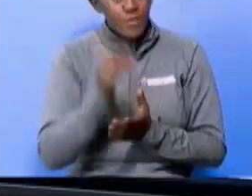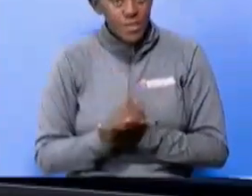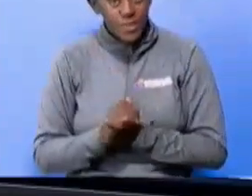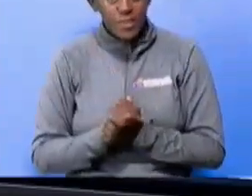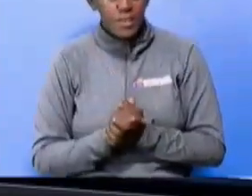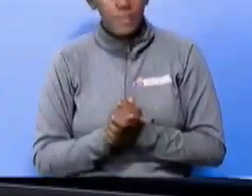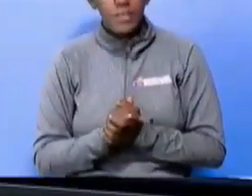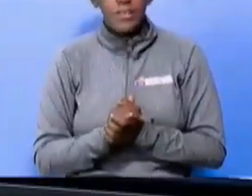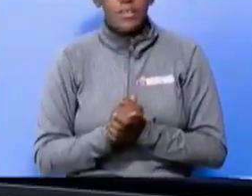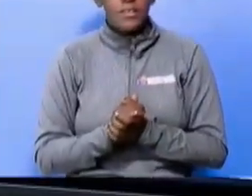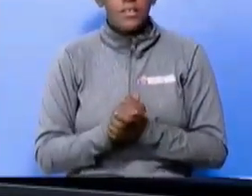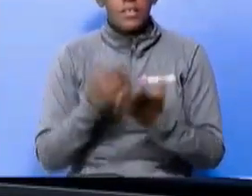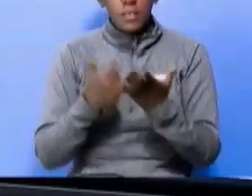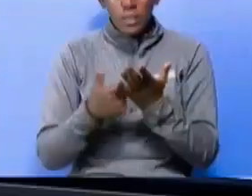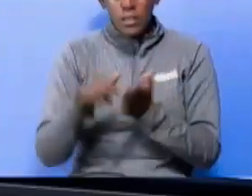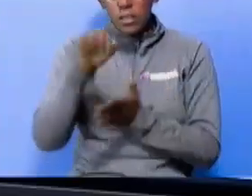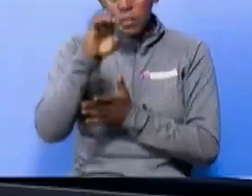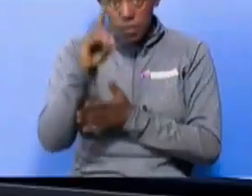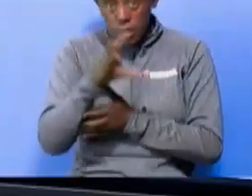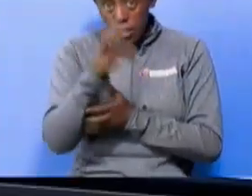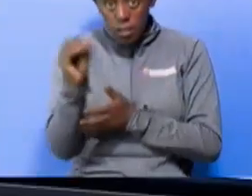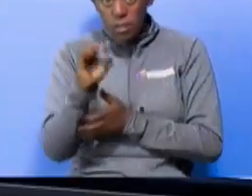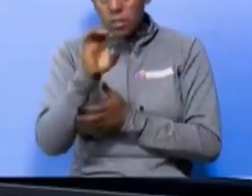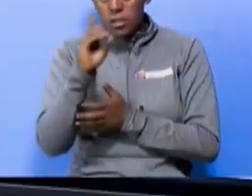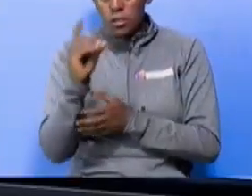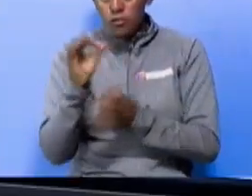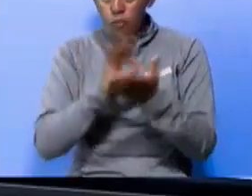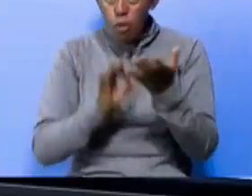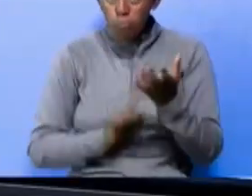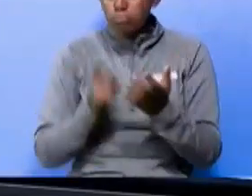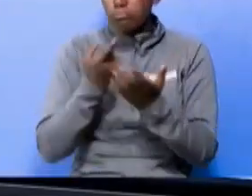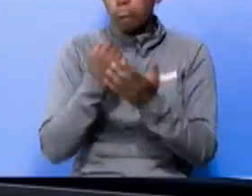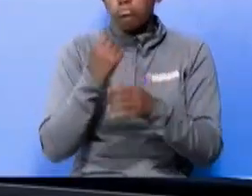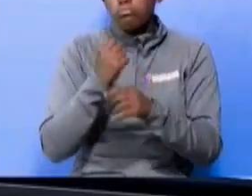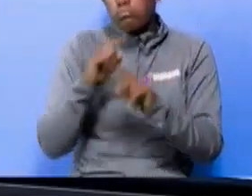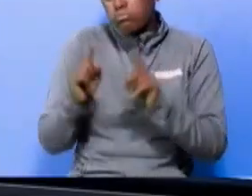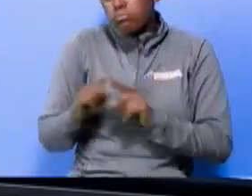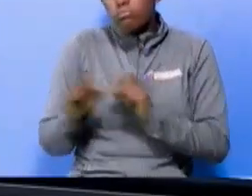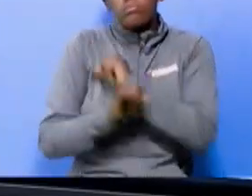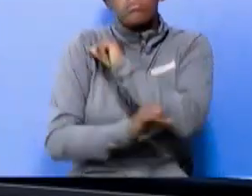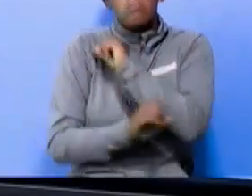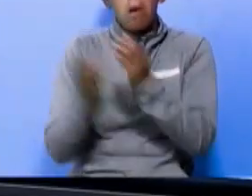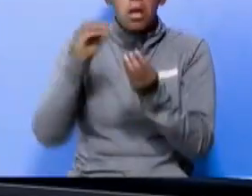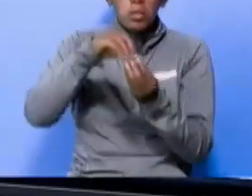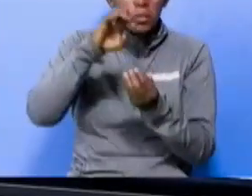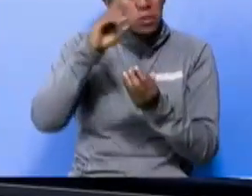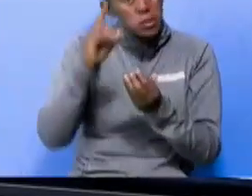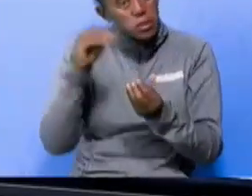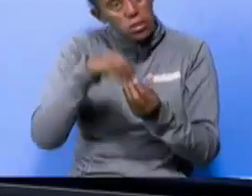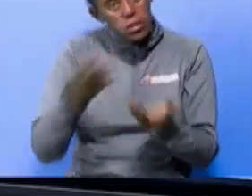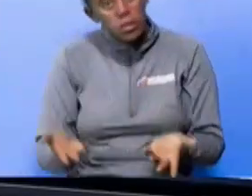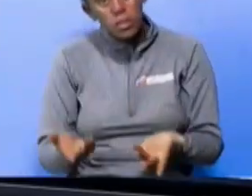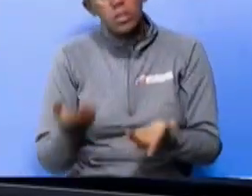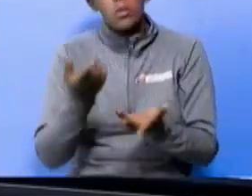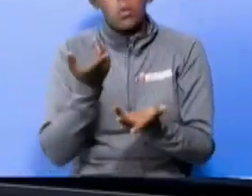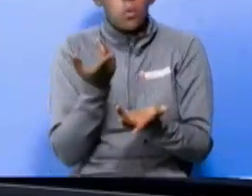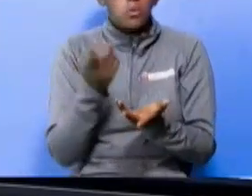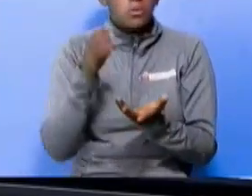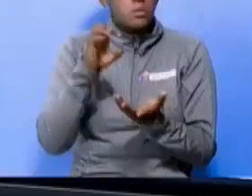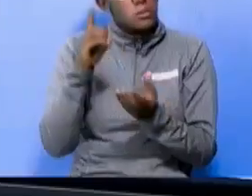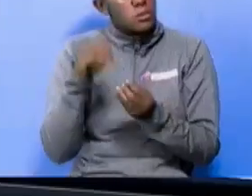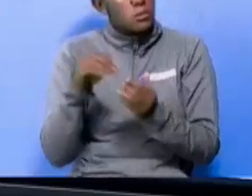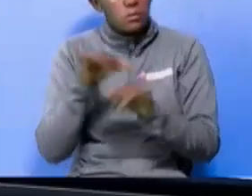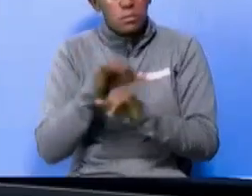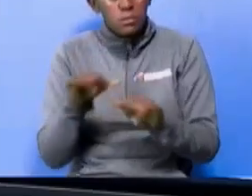So, these ed and ed forms can be formed in different ways by adding that ed, by adding that is ed, and that